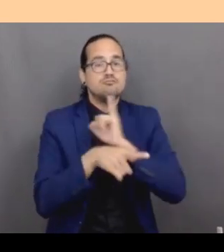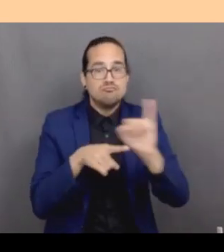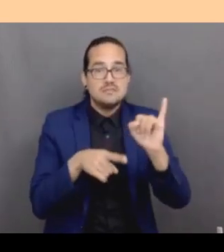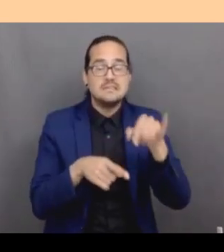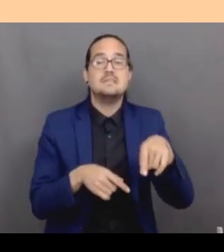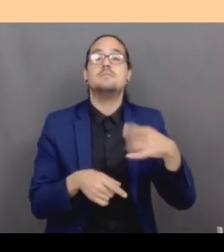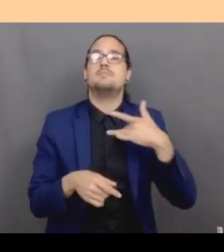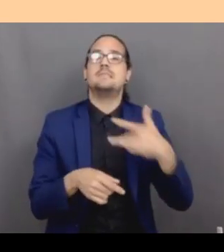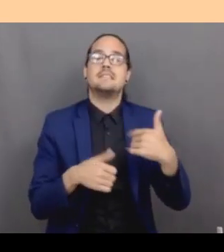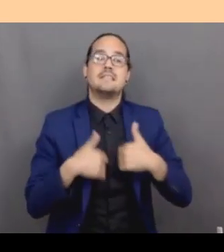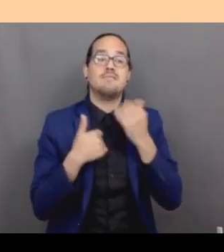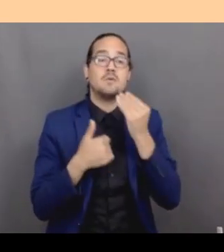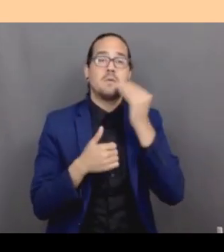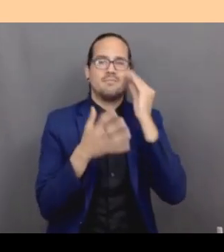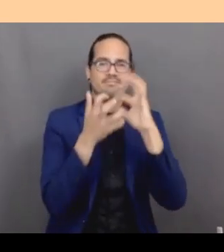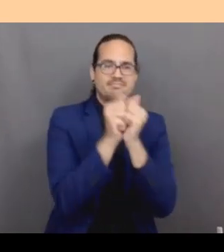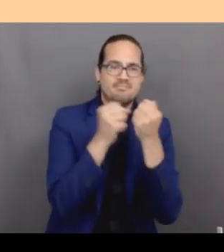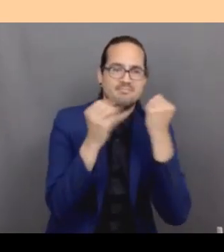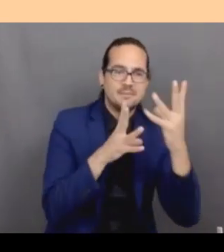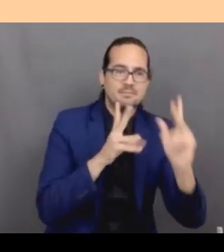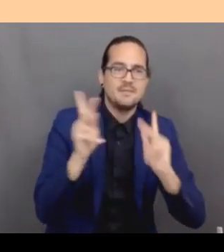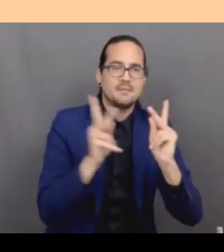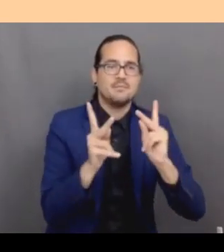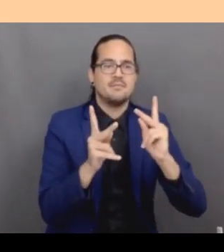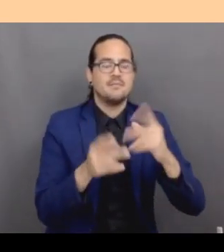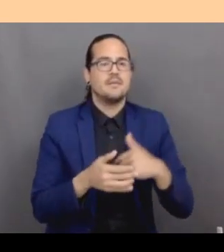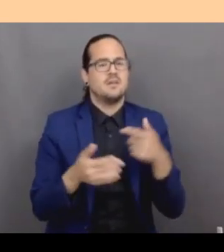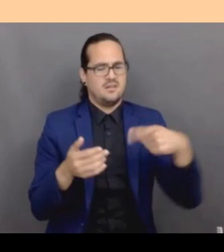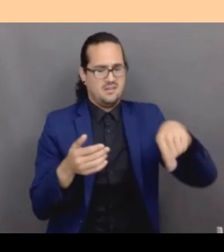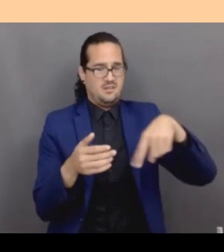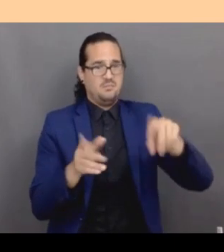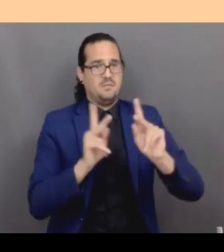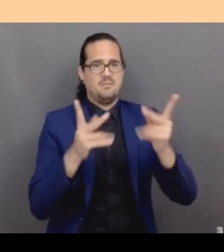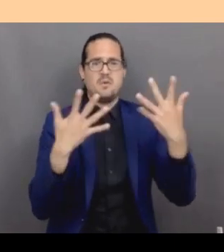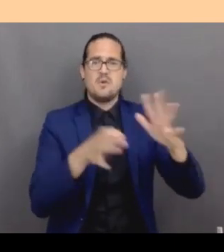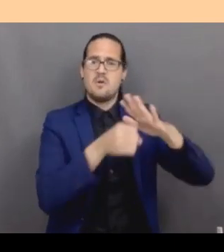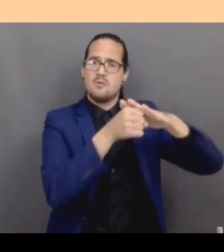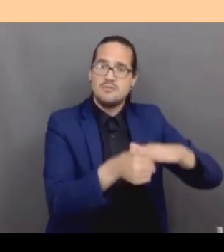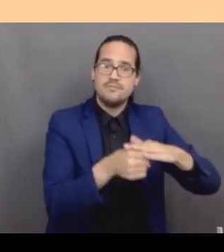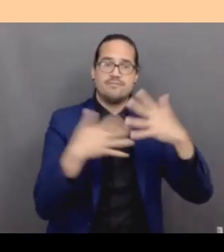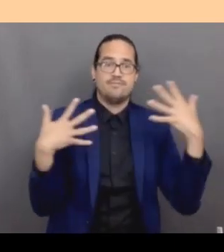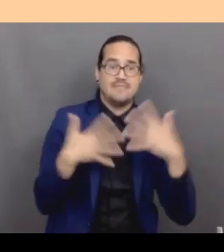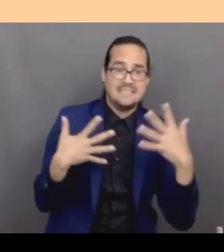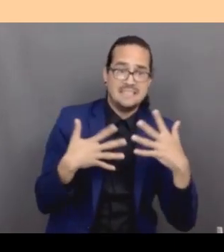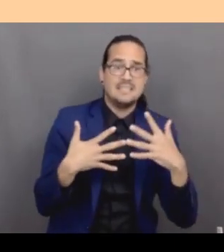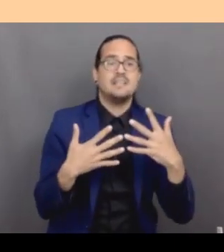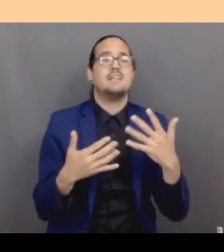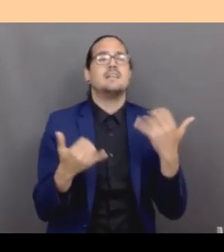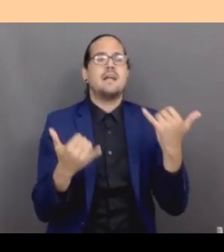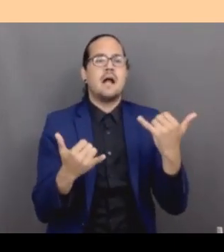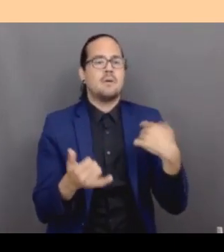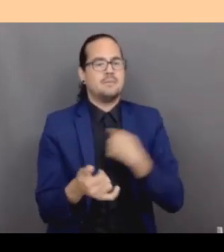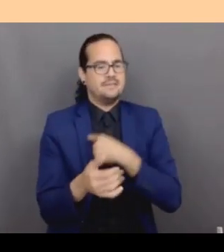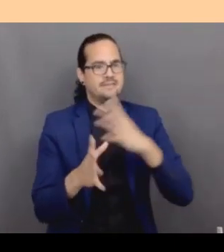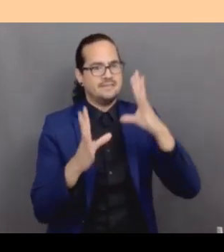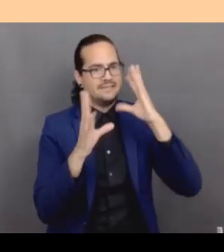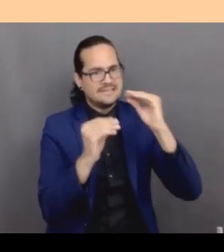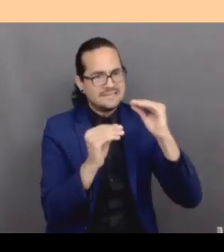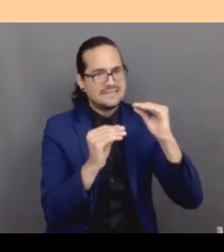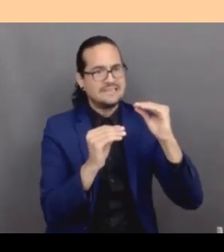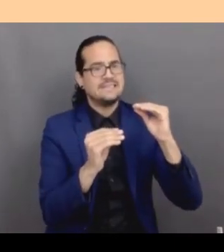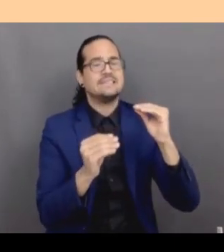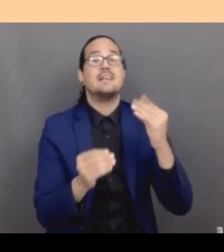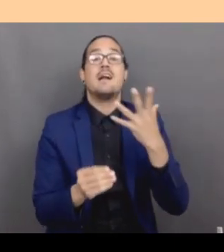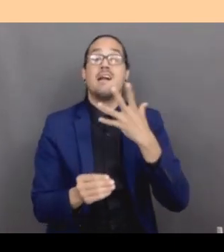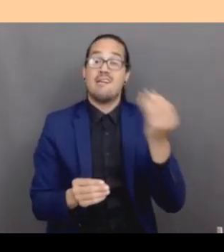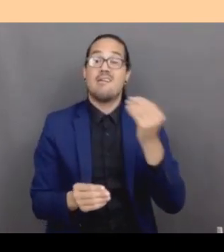fears, also including helplessness and hopelessness. Historically, vulnerable and newly impacted communities in